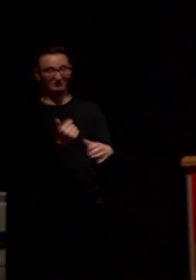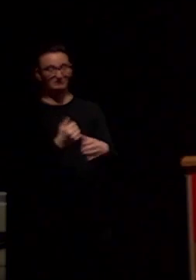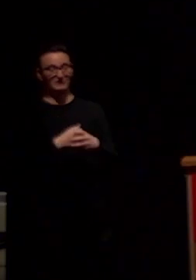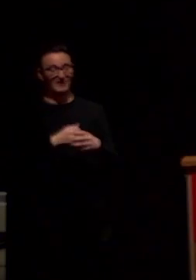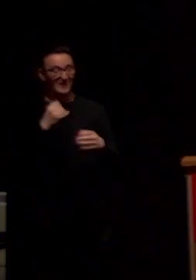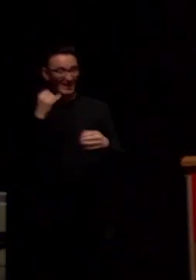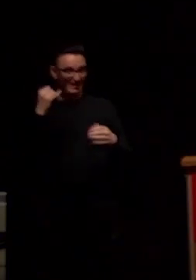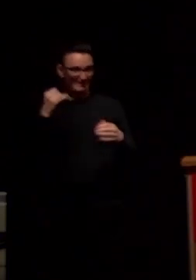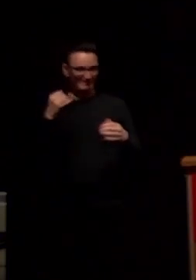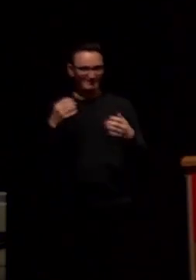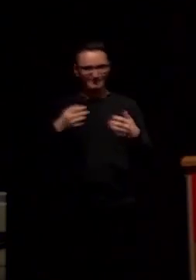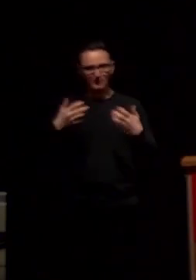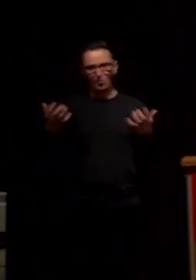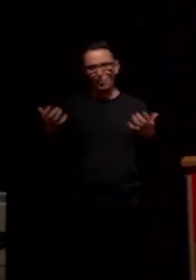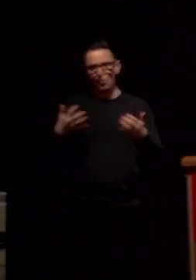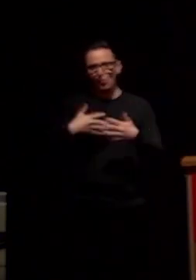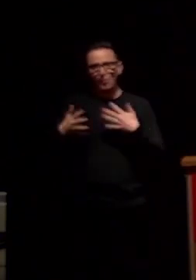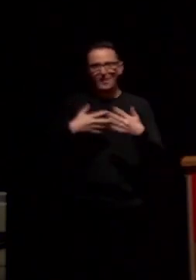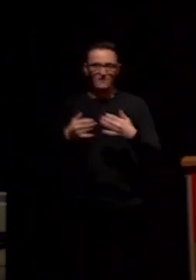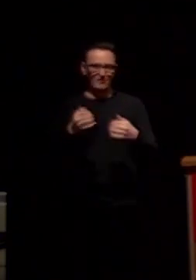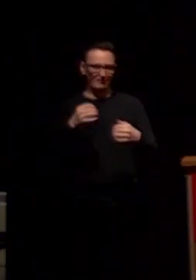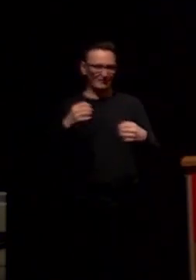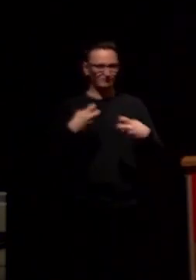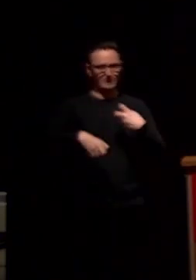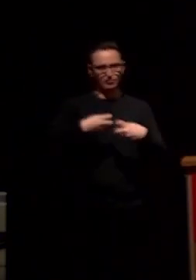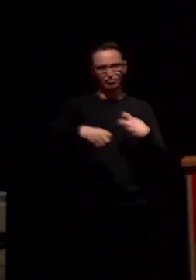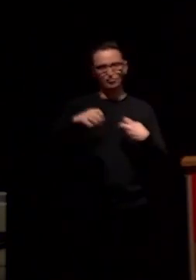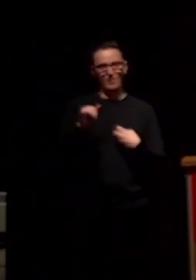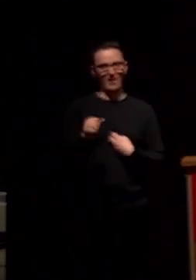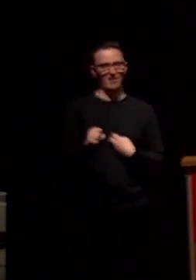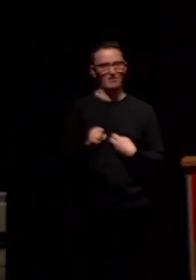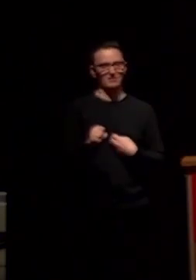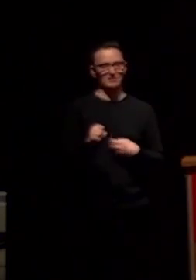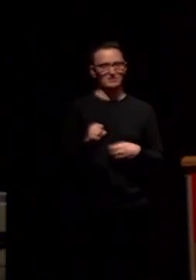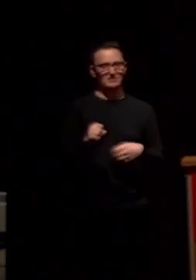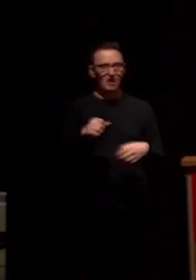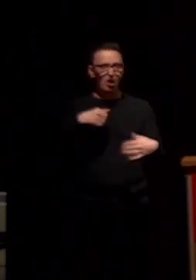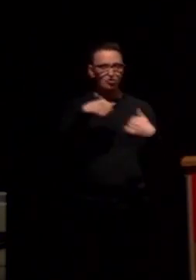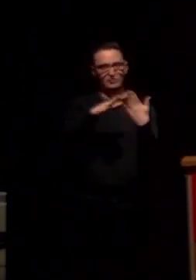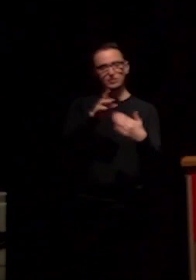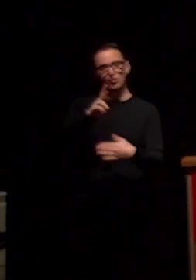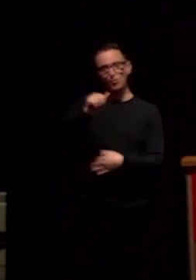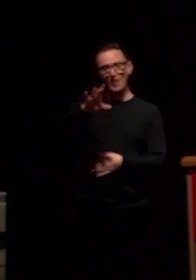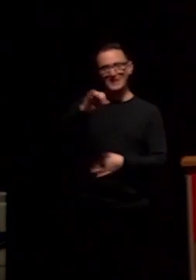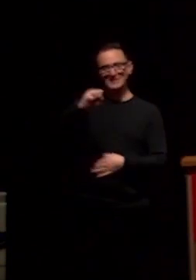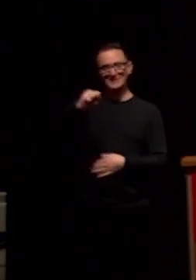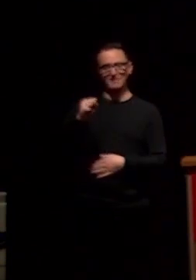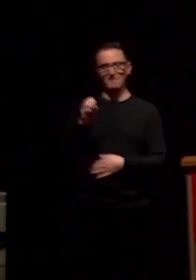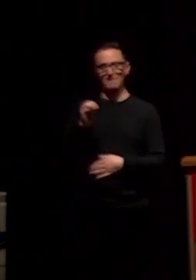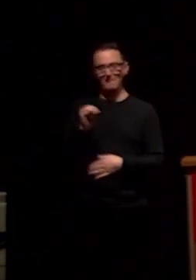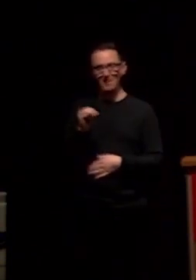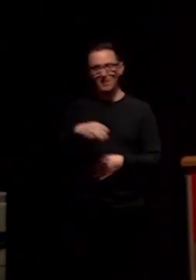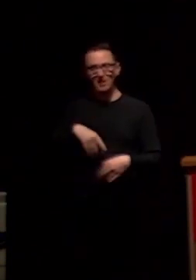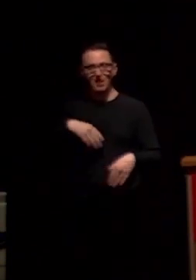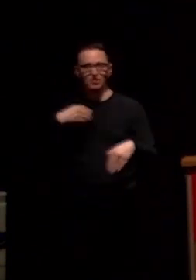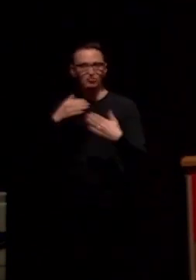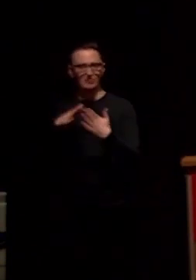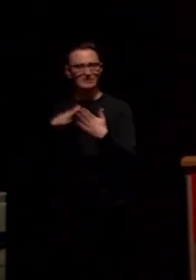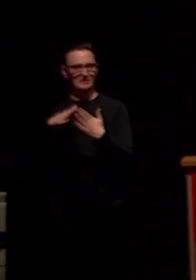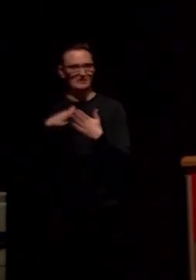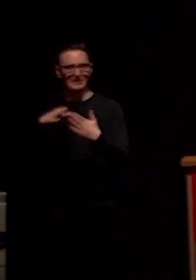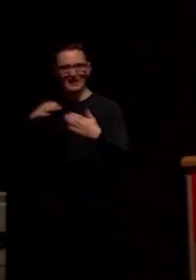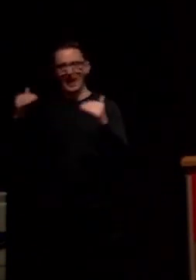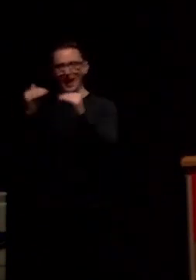Whatever the issue is, whether it's, you know, addressing racism, you know, disparities, equity, there's never one thing that you